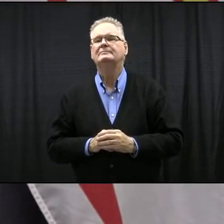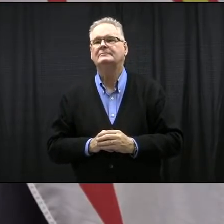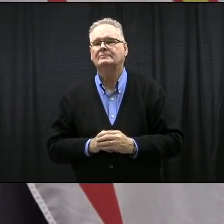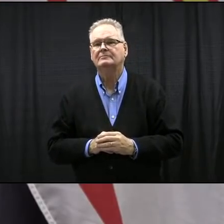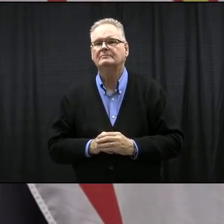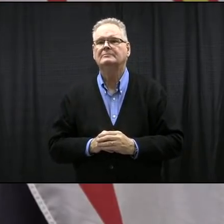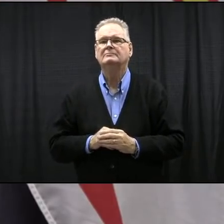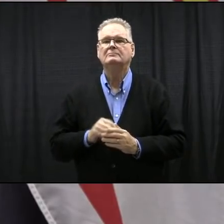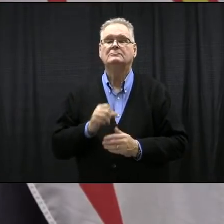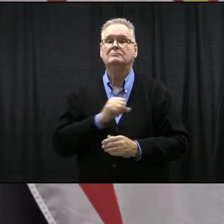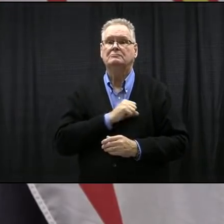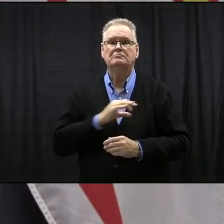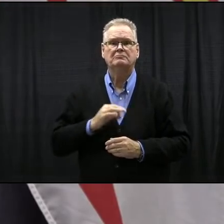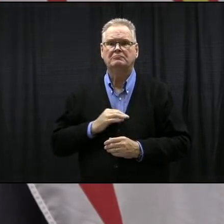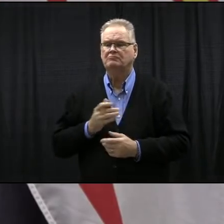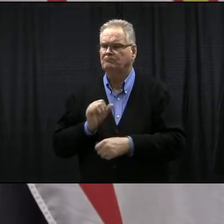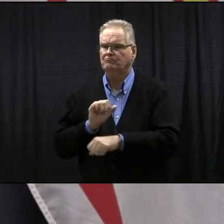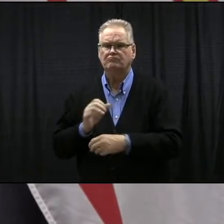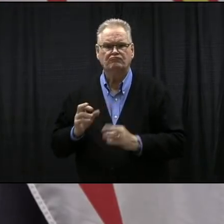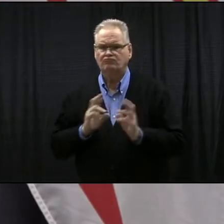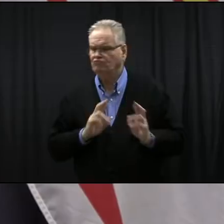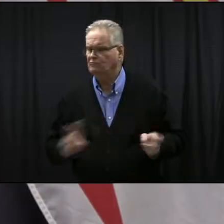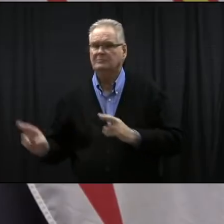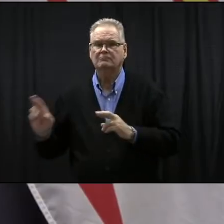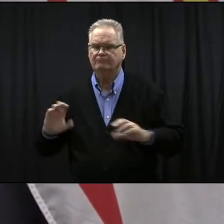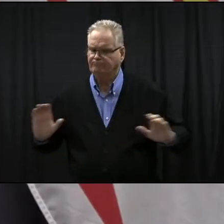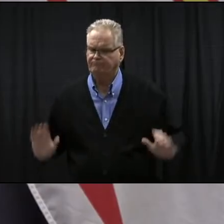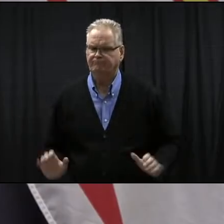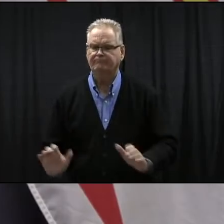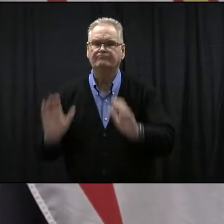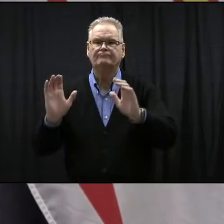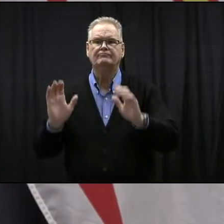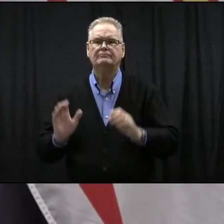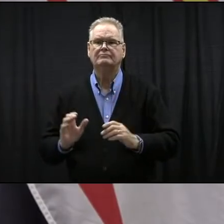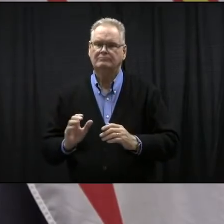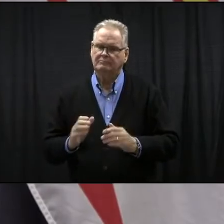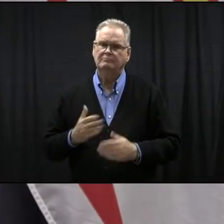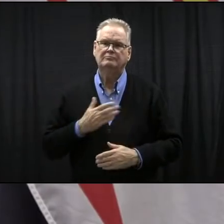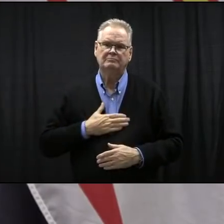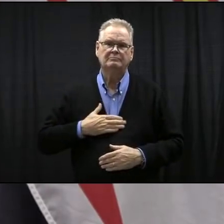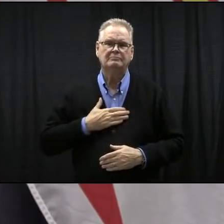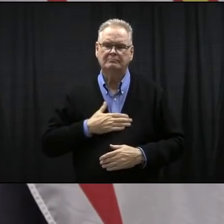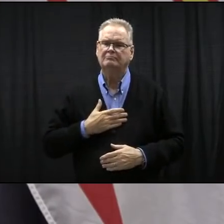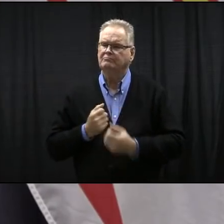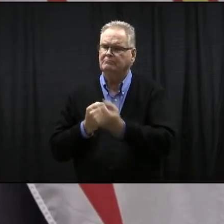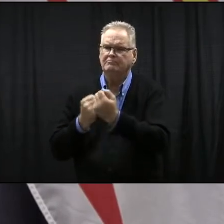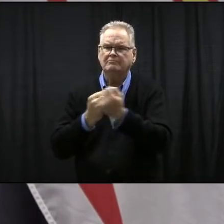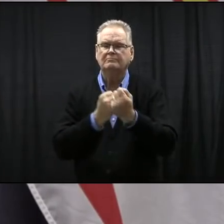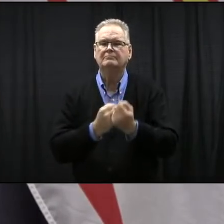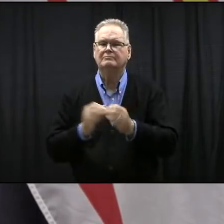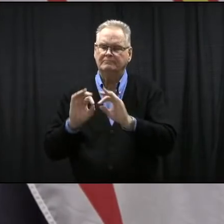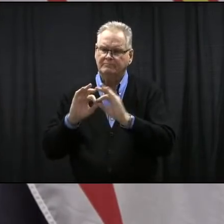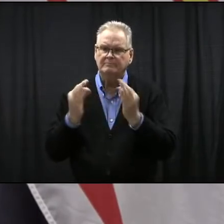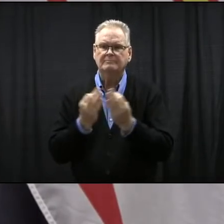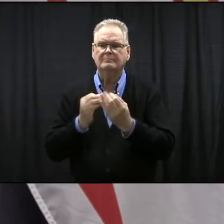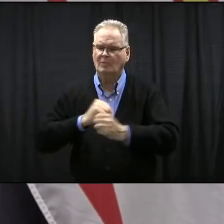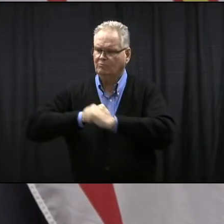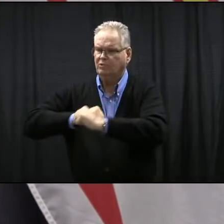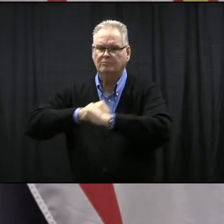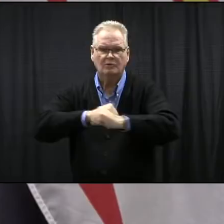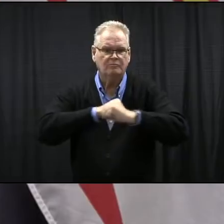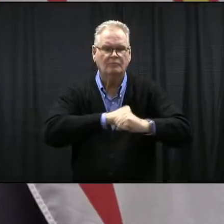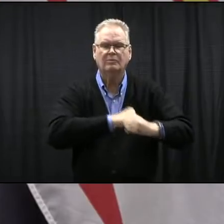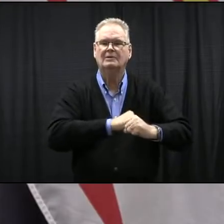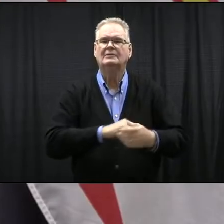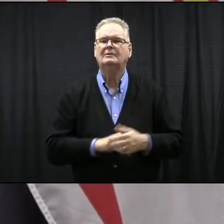make the time and get the shot for yourself, for your family, and your province. The National Advisory Committee on